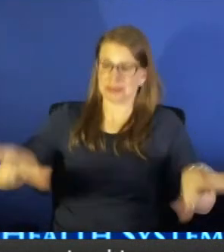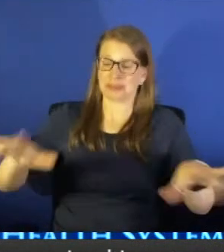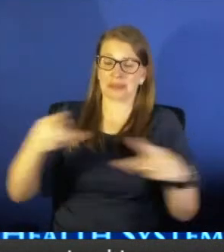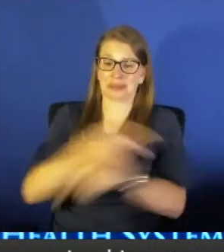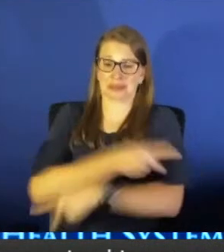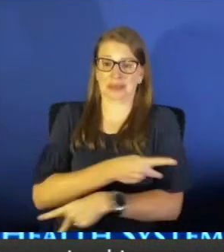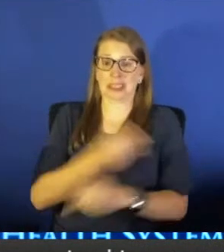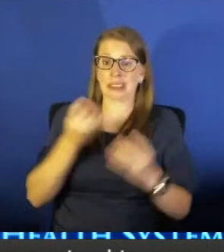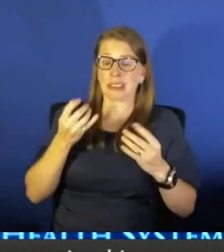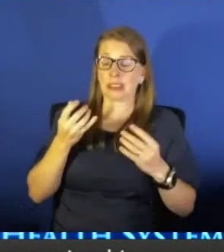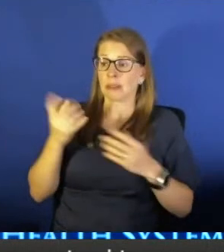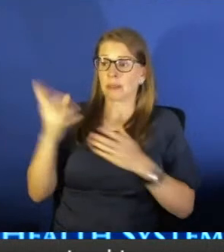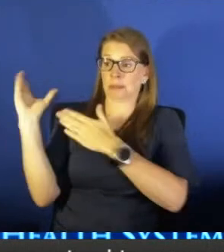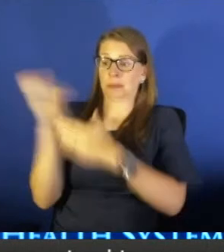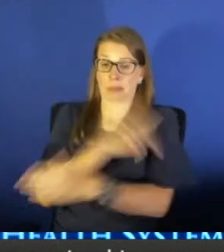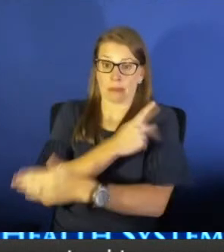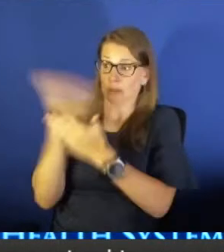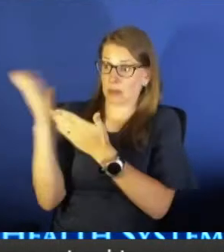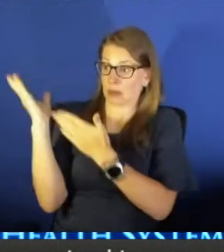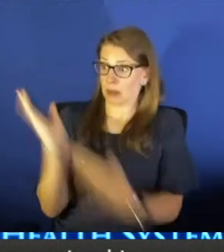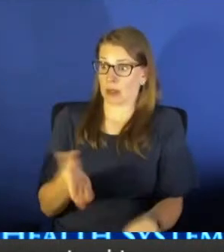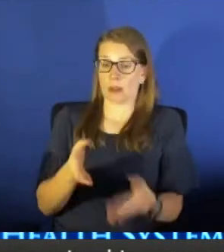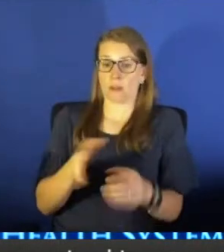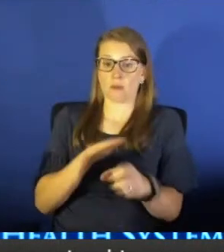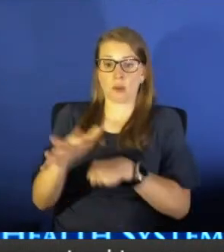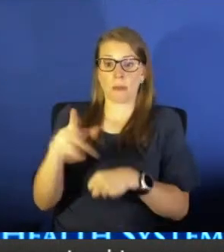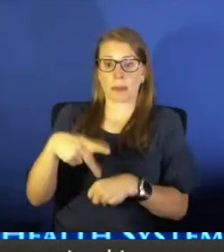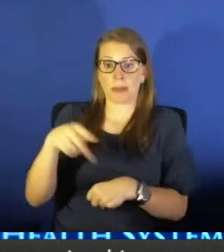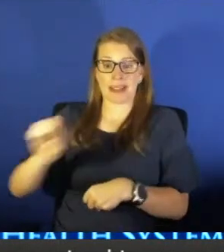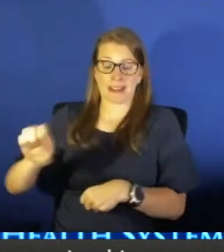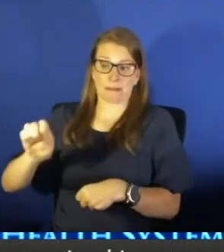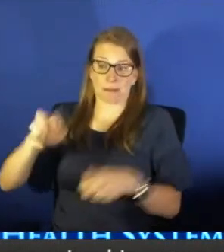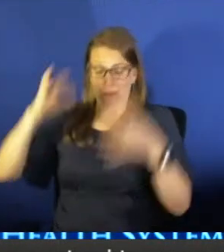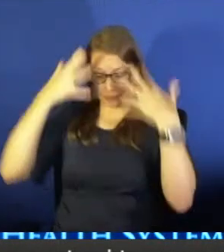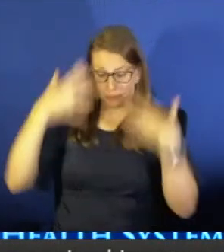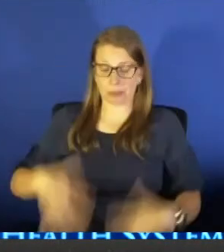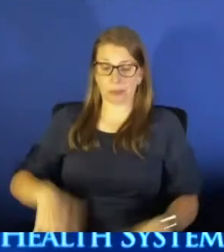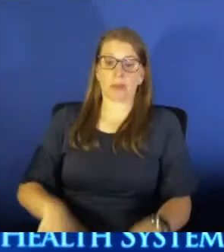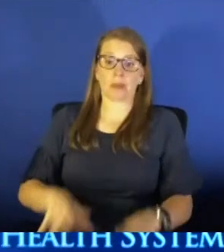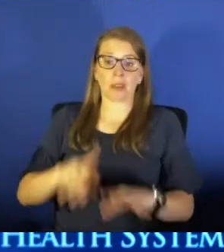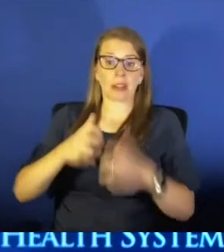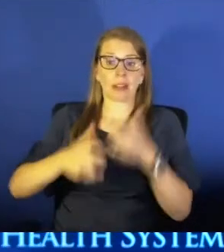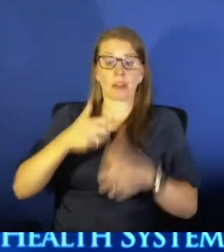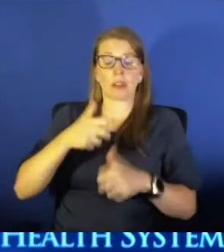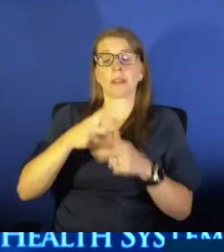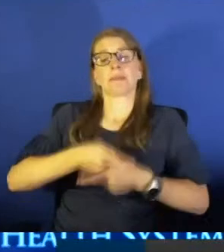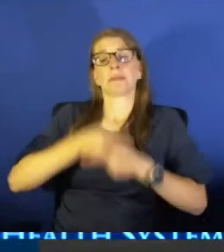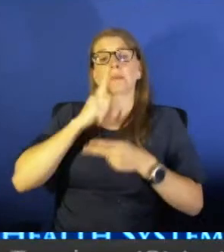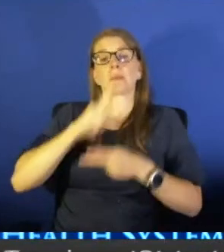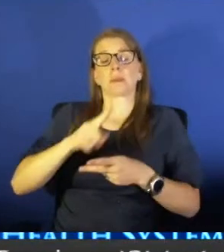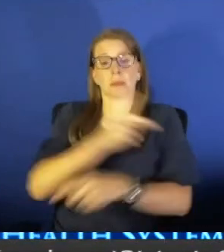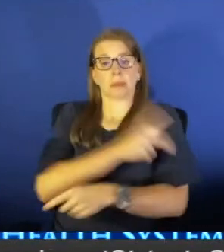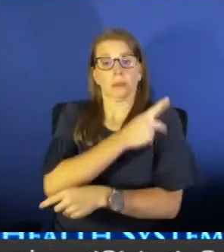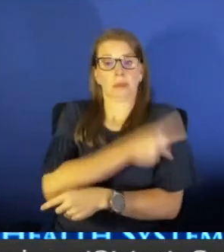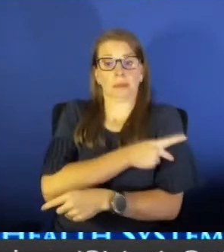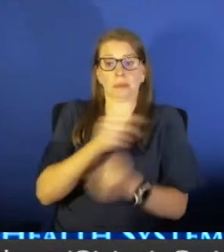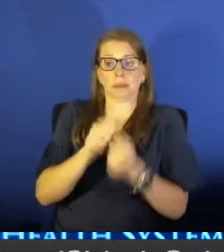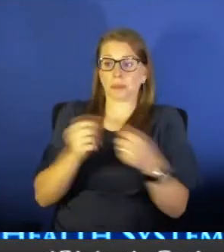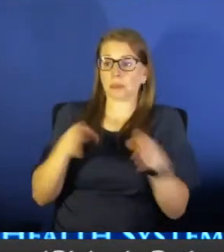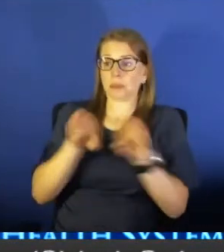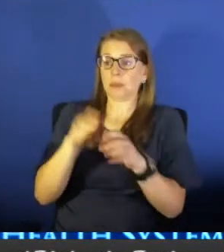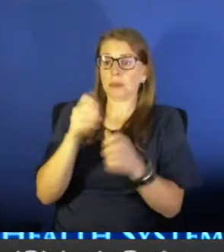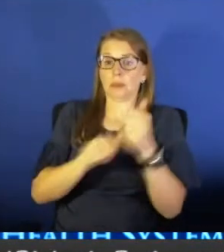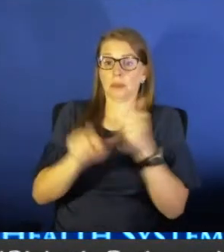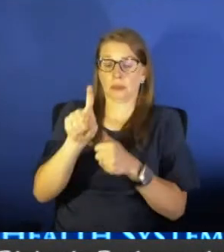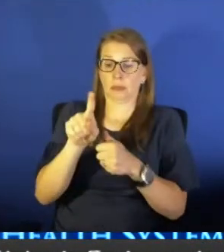infectious, so it was full PPE precautions. So it's quite difficult to care for a patient with closed doors, everybody in max